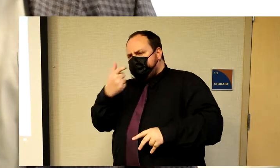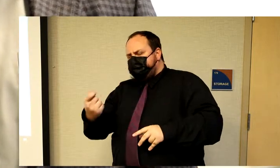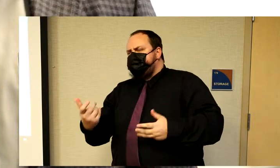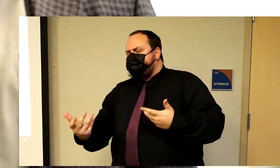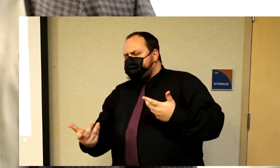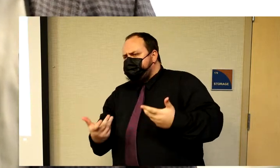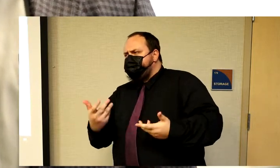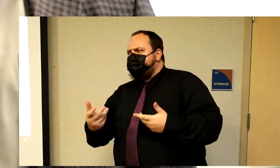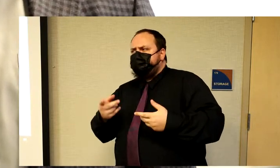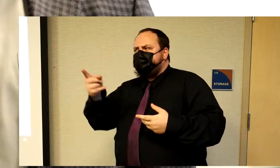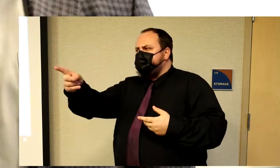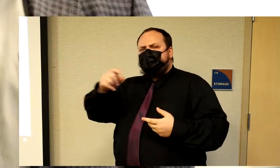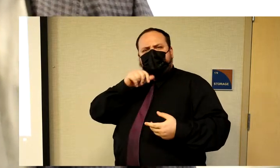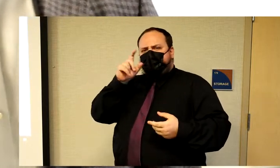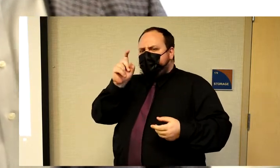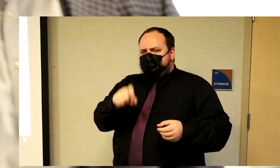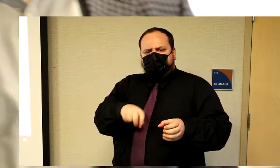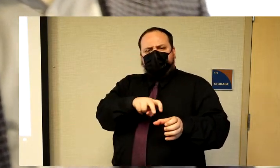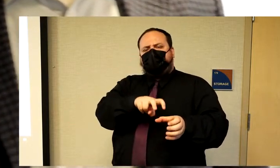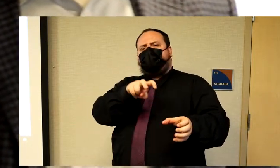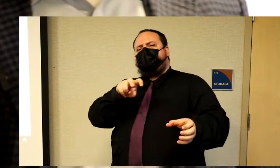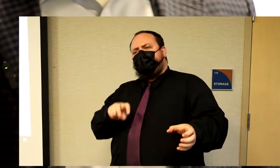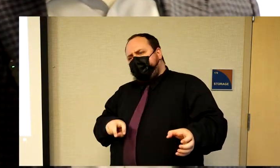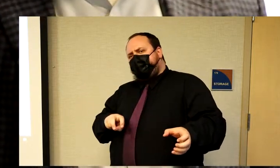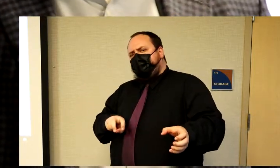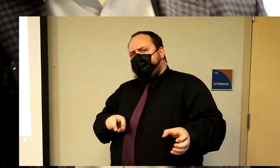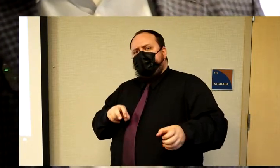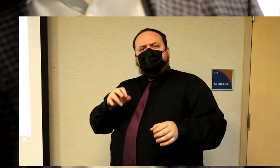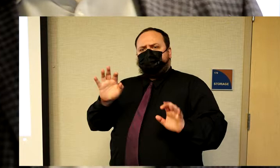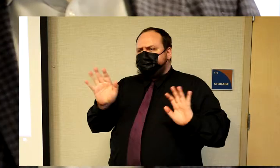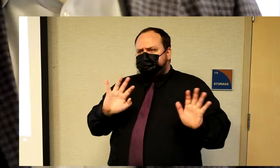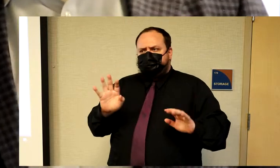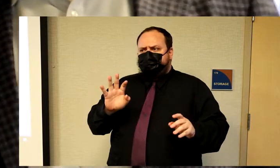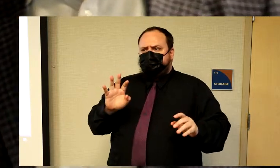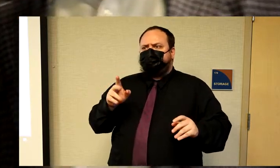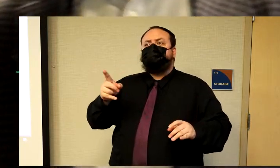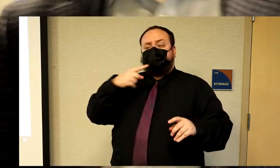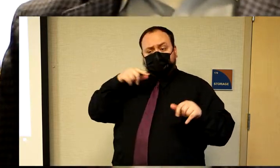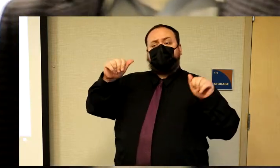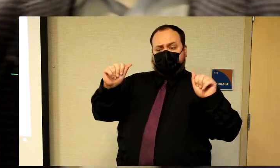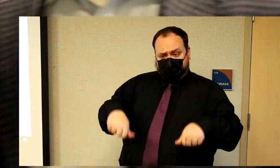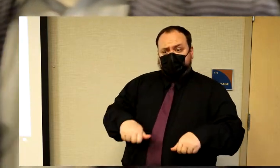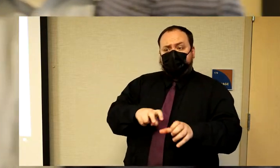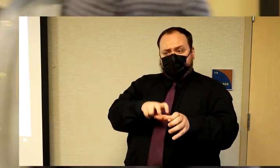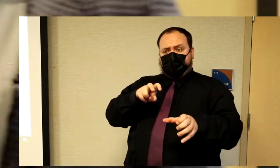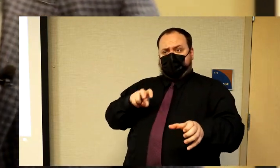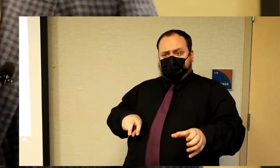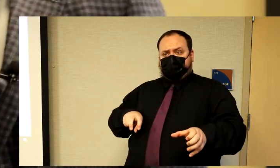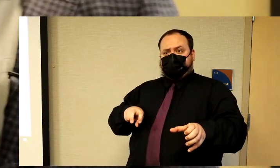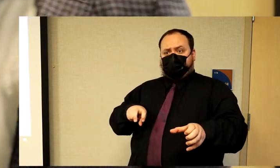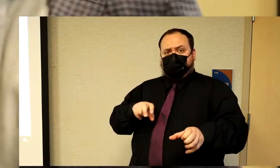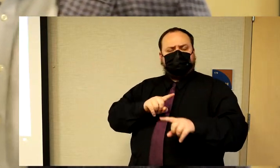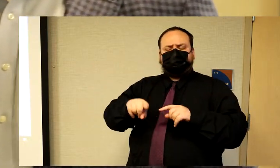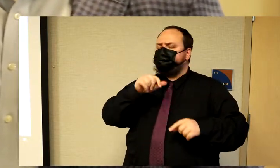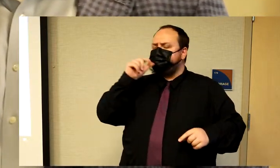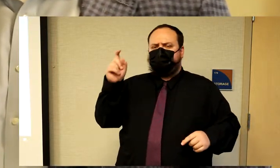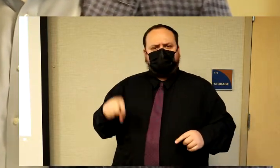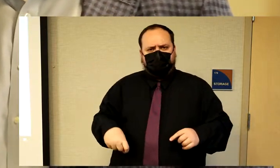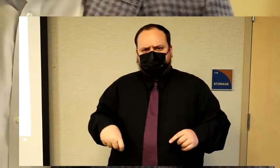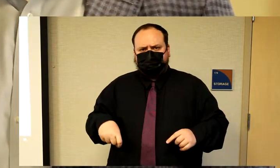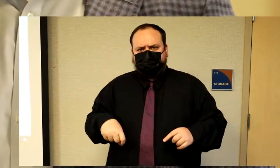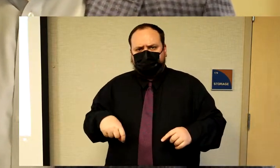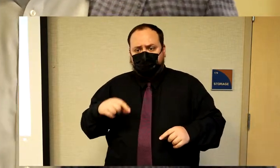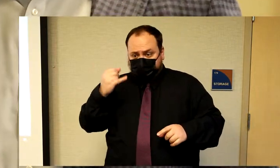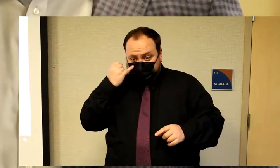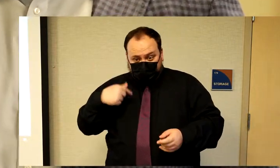to resign to file her candidacy. She could, but she doesn't have to. Okay. Because if I lose, I would still finish the 2 years of